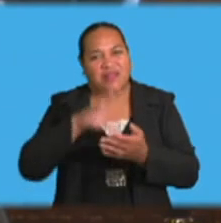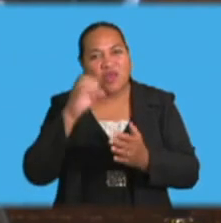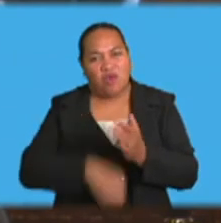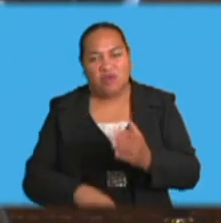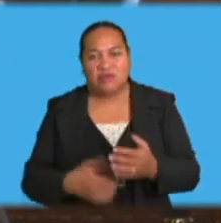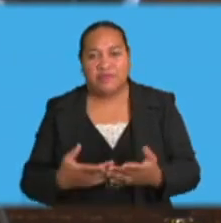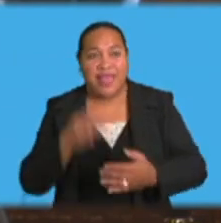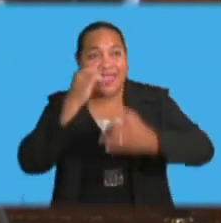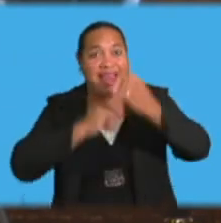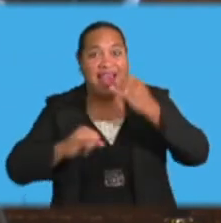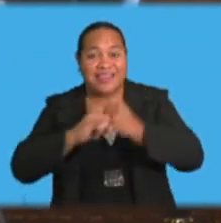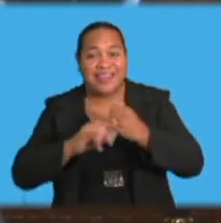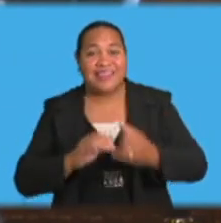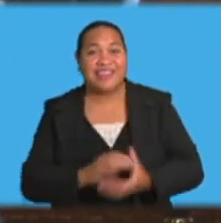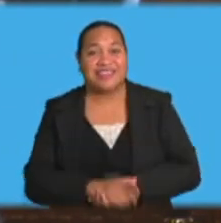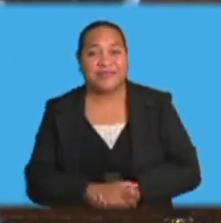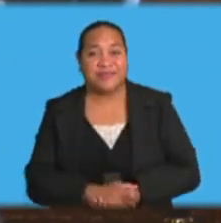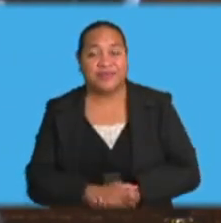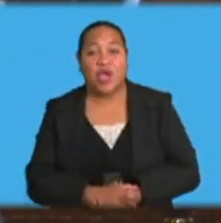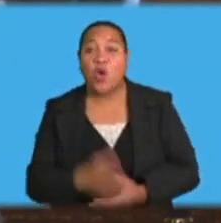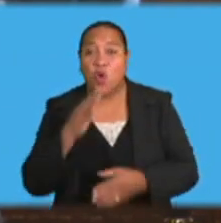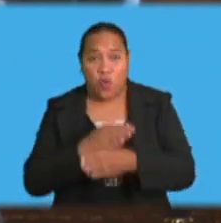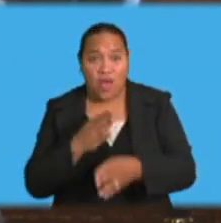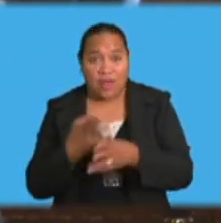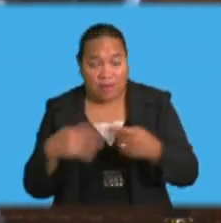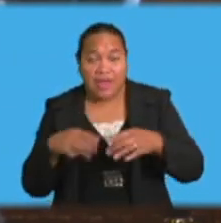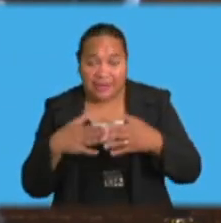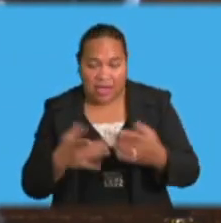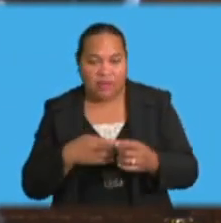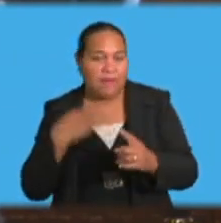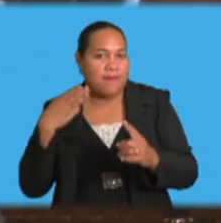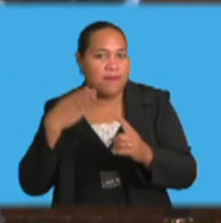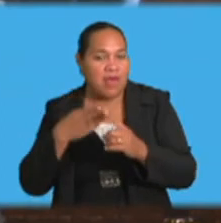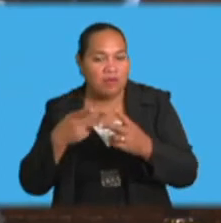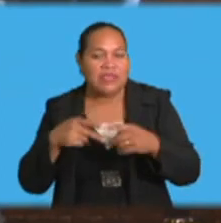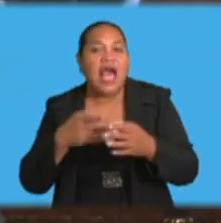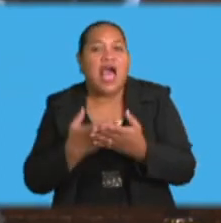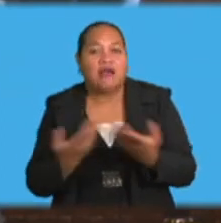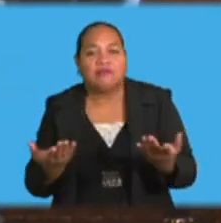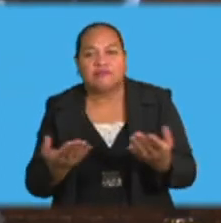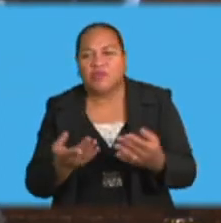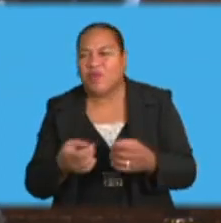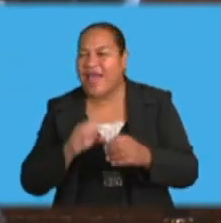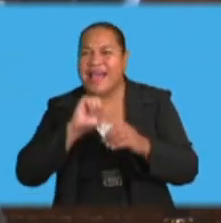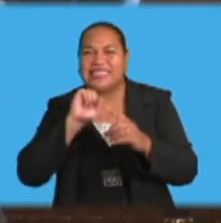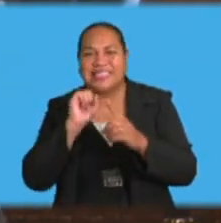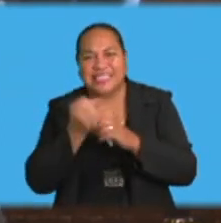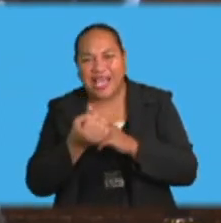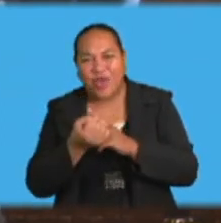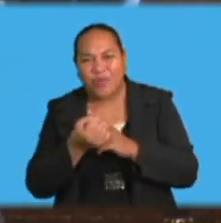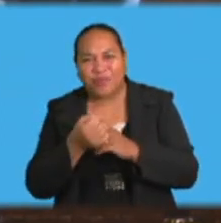Internationally, the workplace has now become the ideal venue to deal with emerging psychosocial risks.